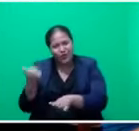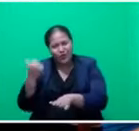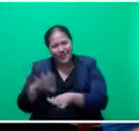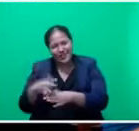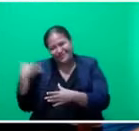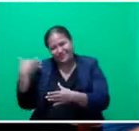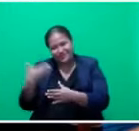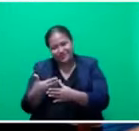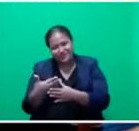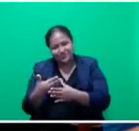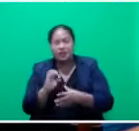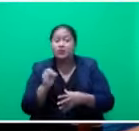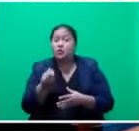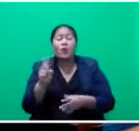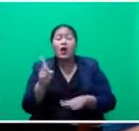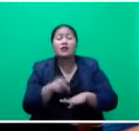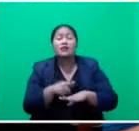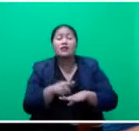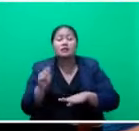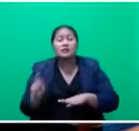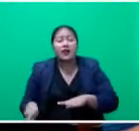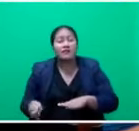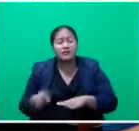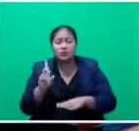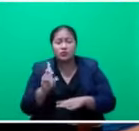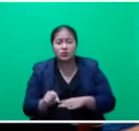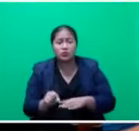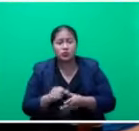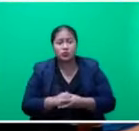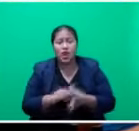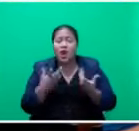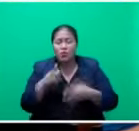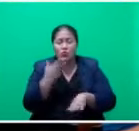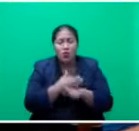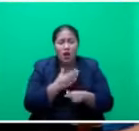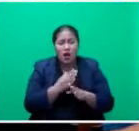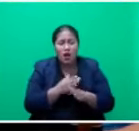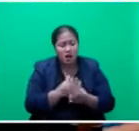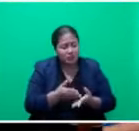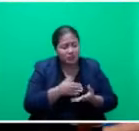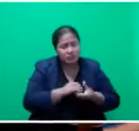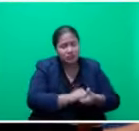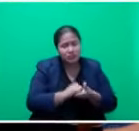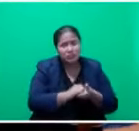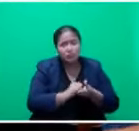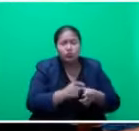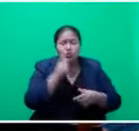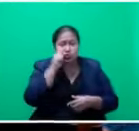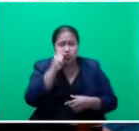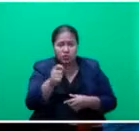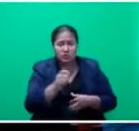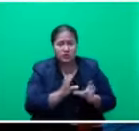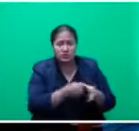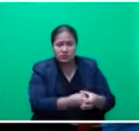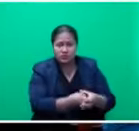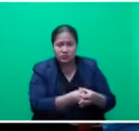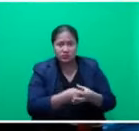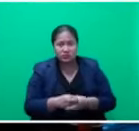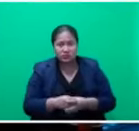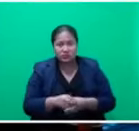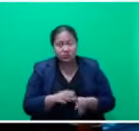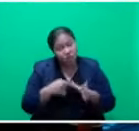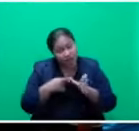doing? How is it working with our tourism industry? The answer again is zero. The